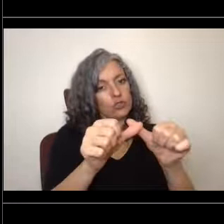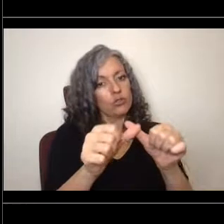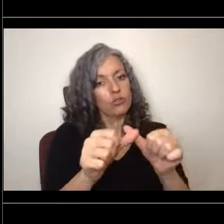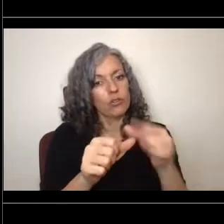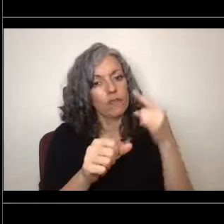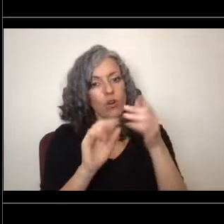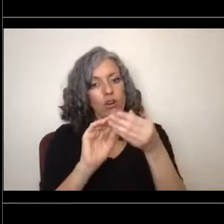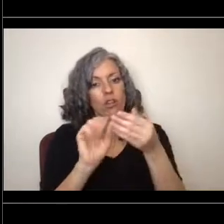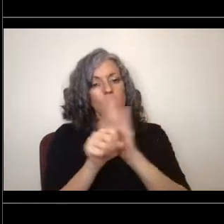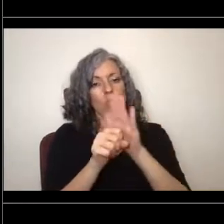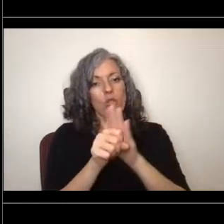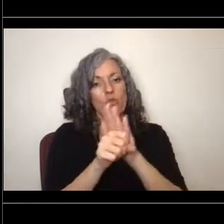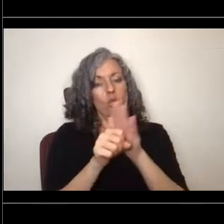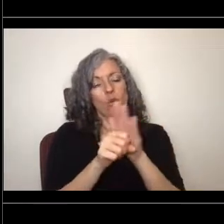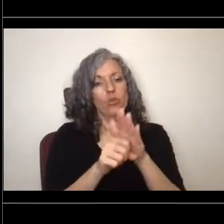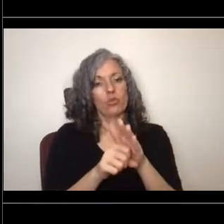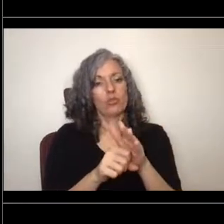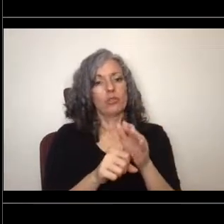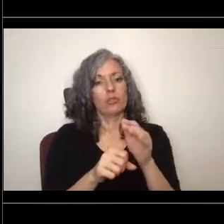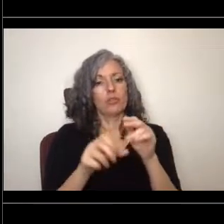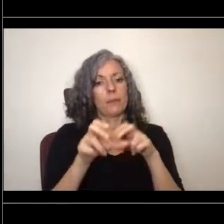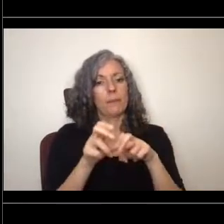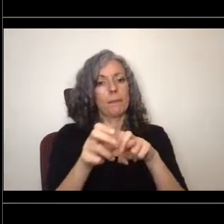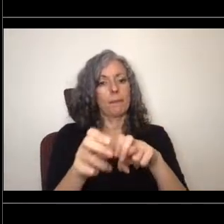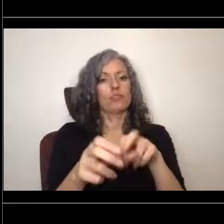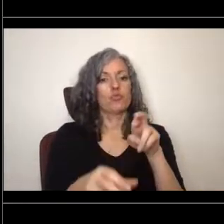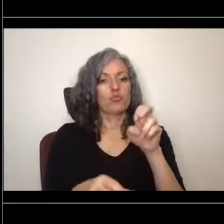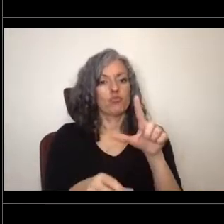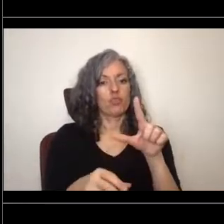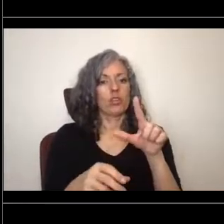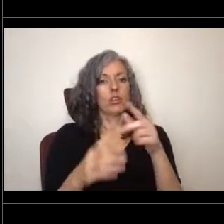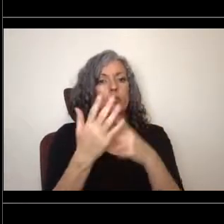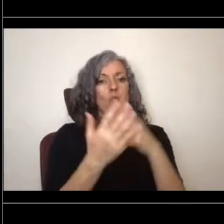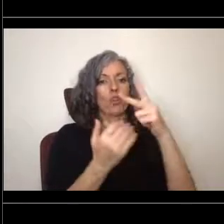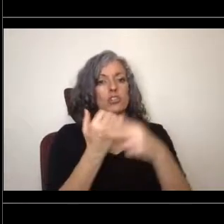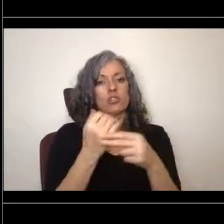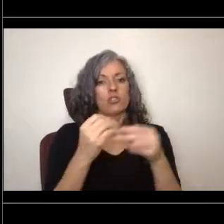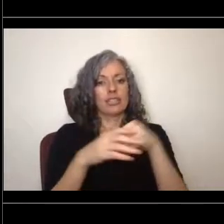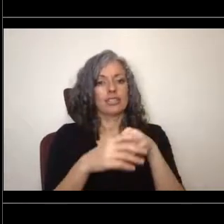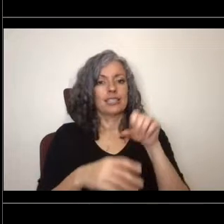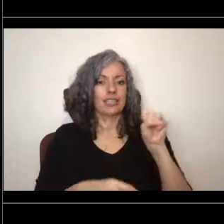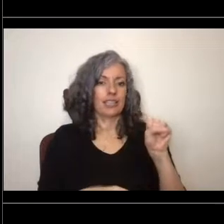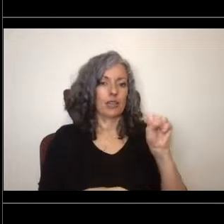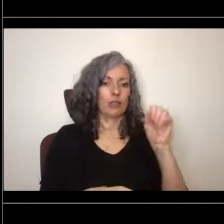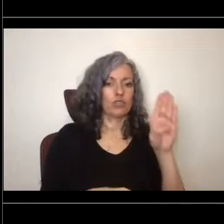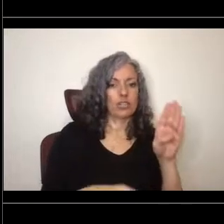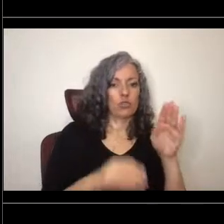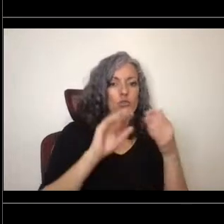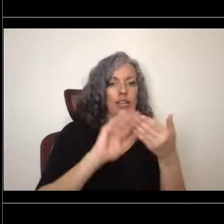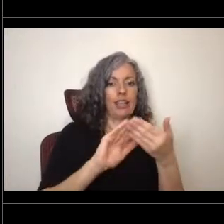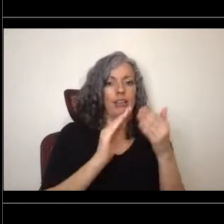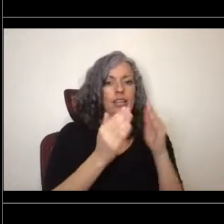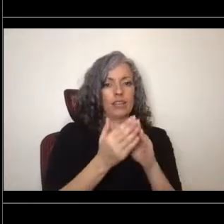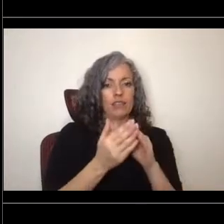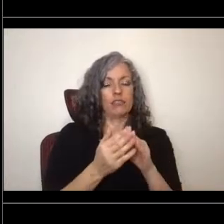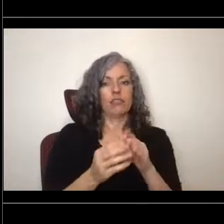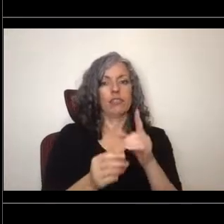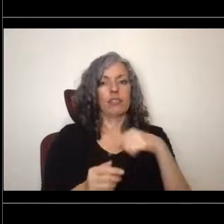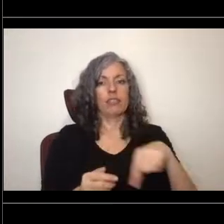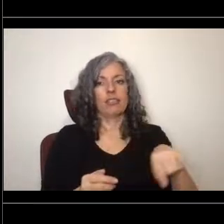administered Redlands Passenger Rail Project located in San Bernardino County. According to the San Bernardino County